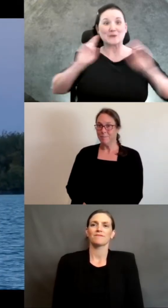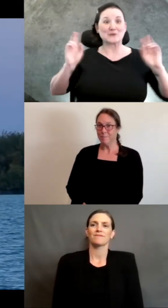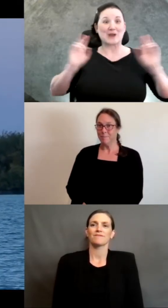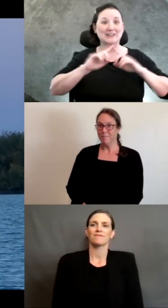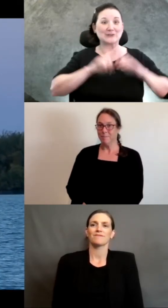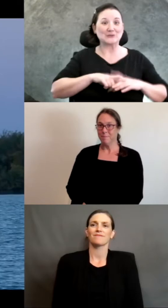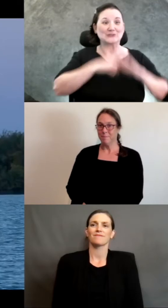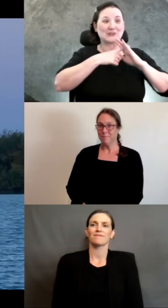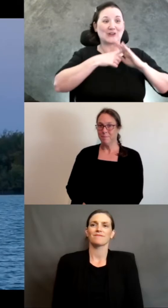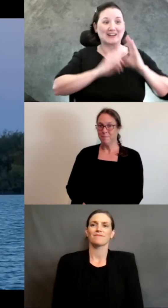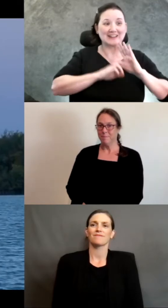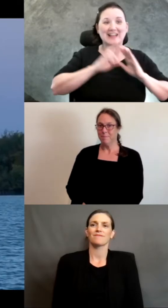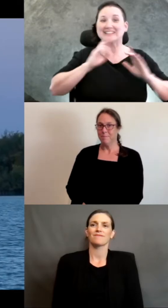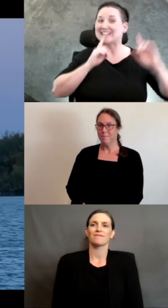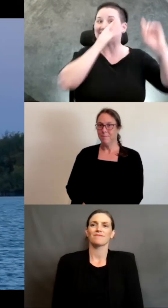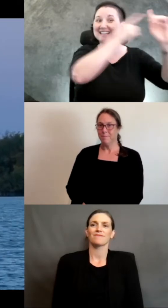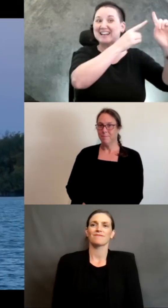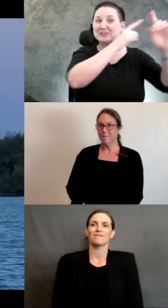universal access.